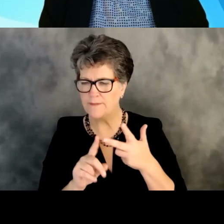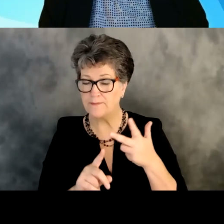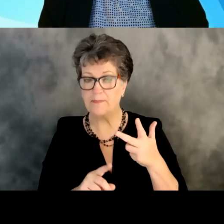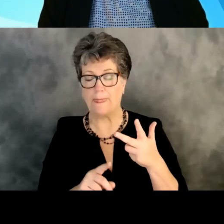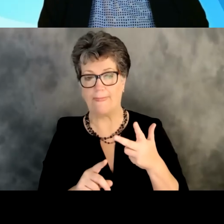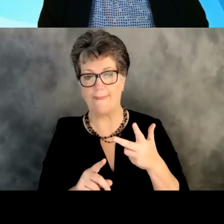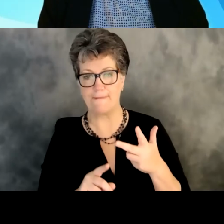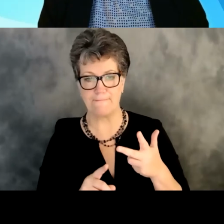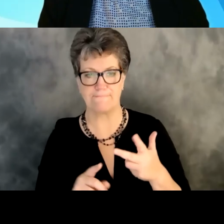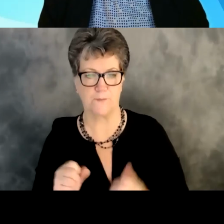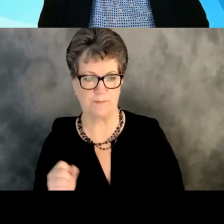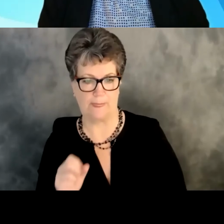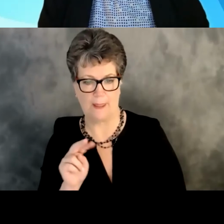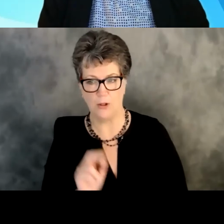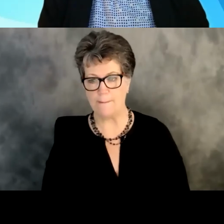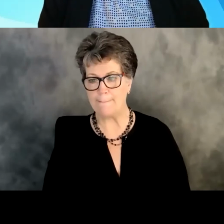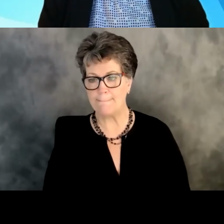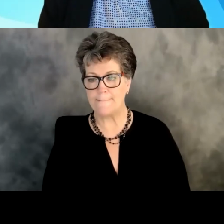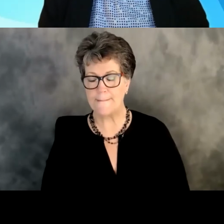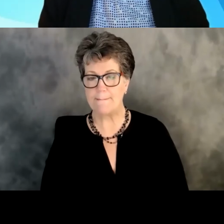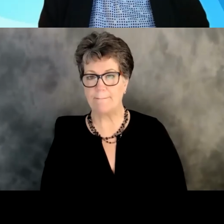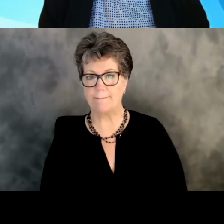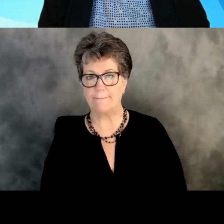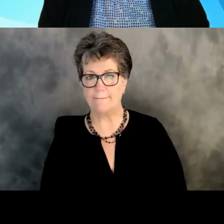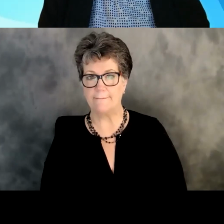Yeah, let me look for it.